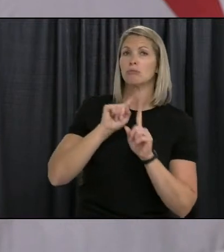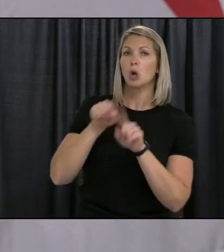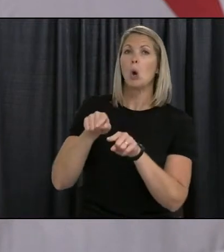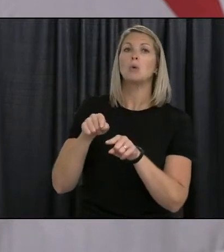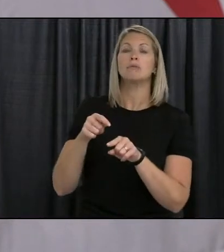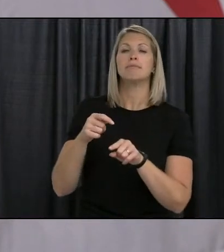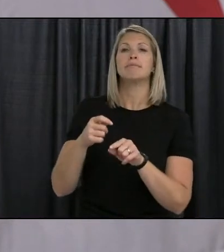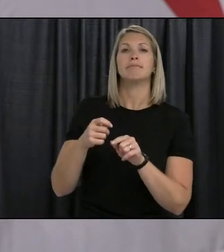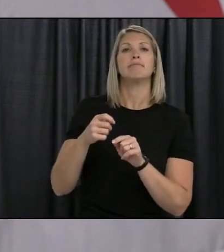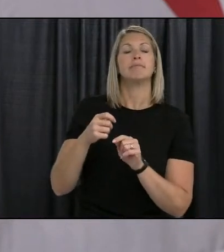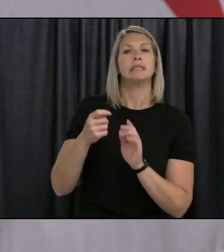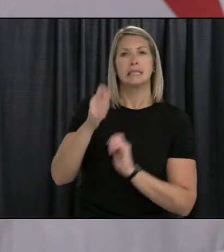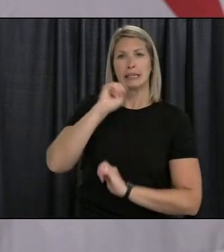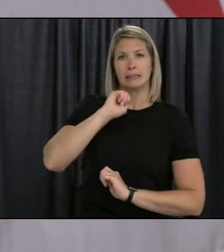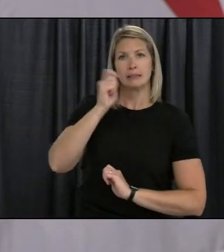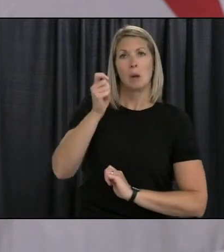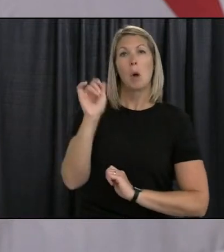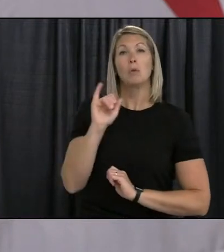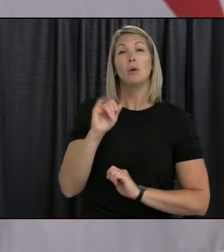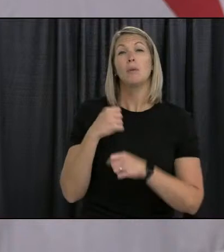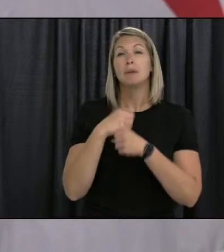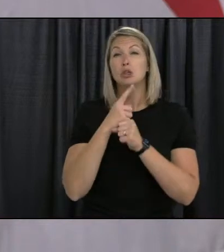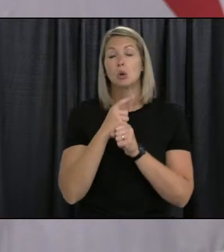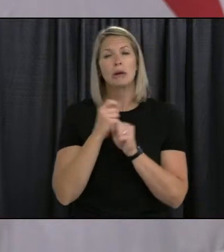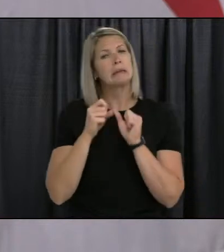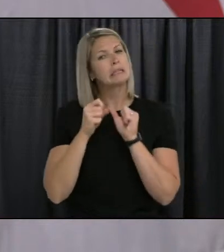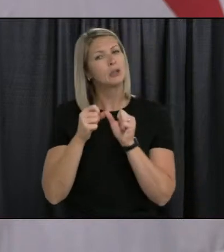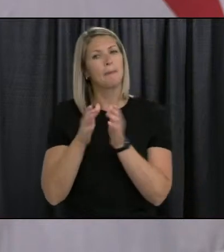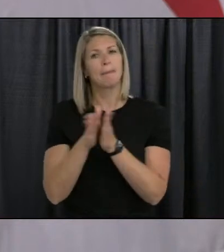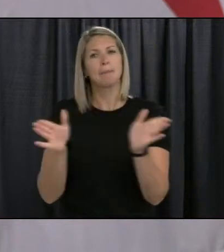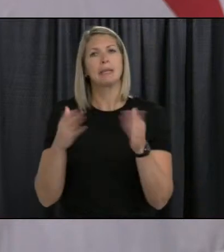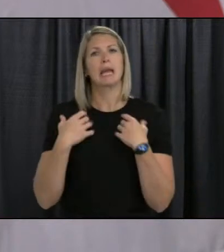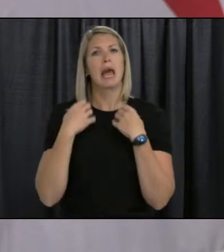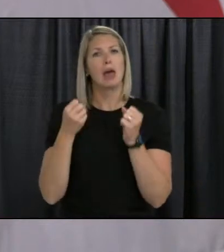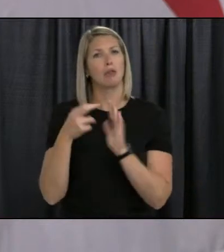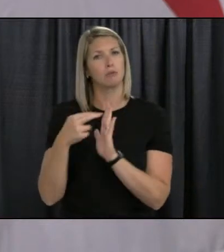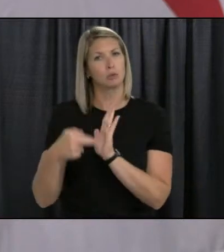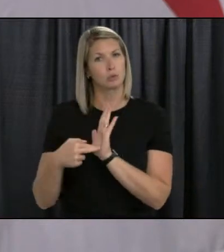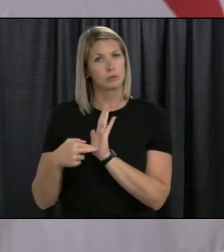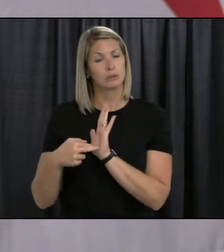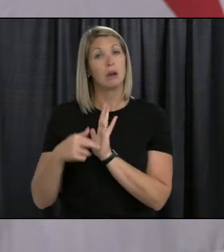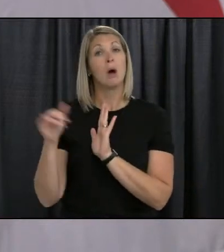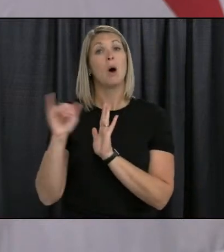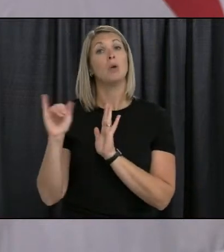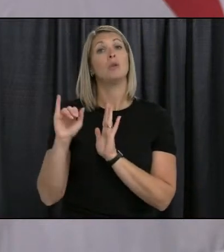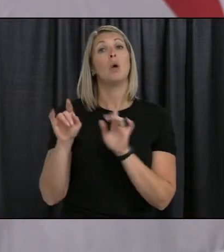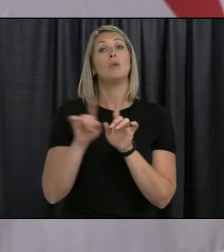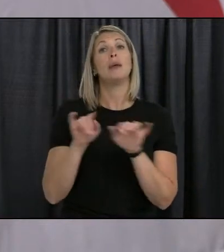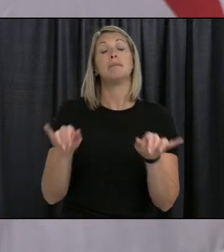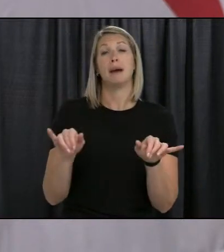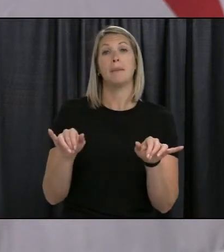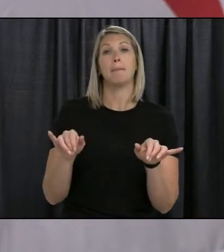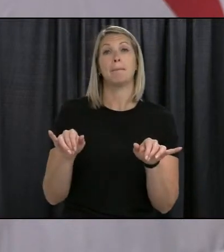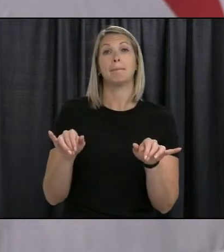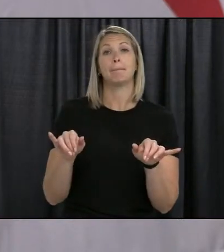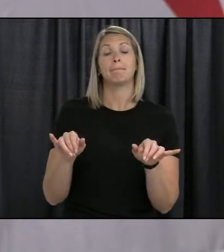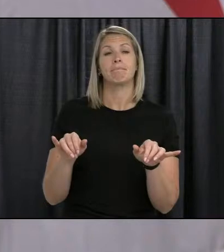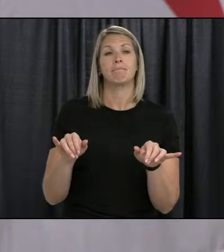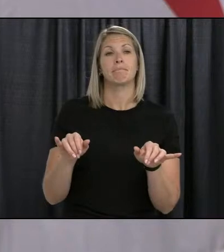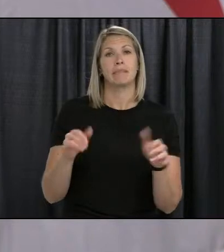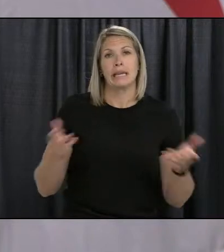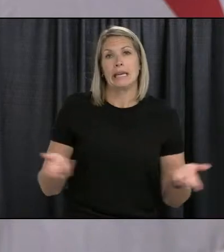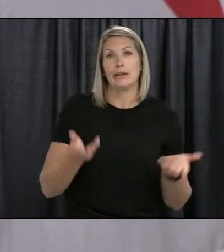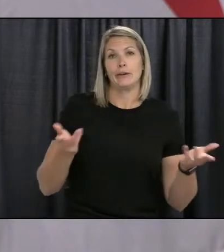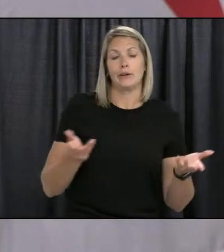staying diligent with our public health measures. Certainly we know that in communities with lower risk